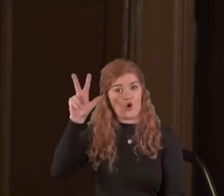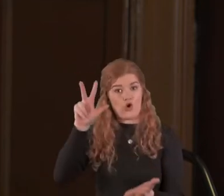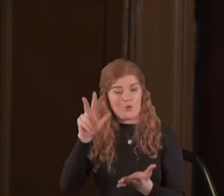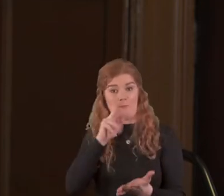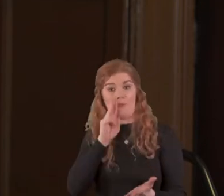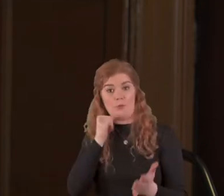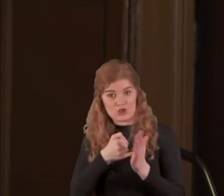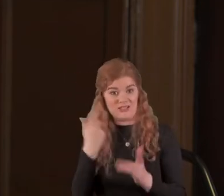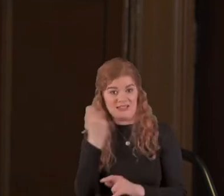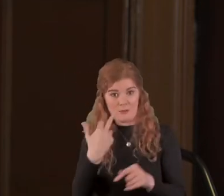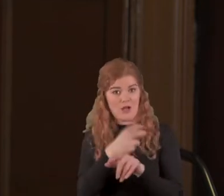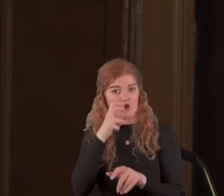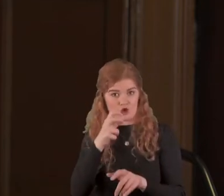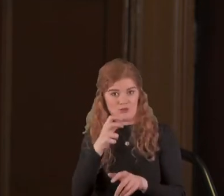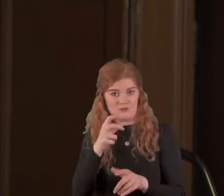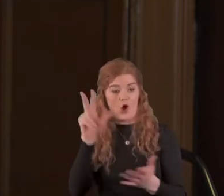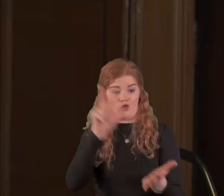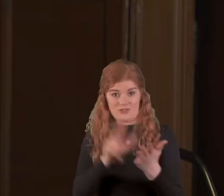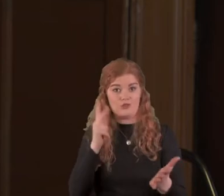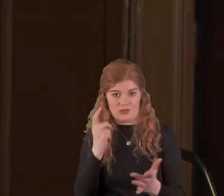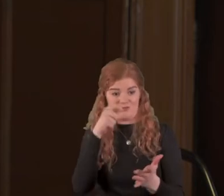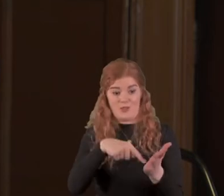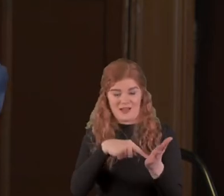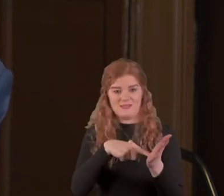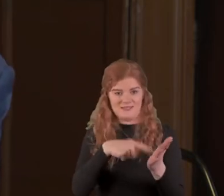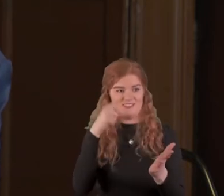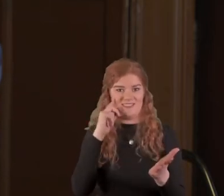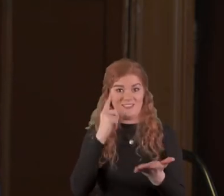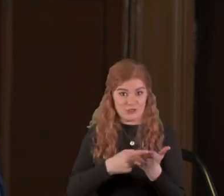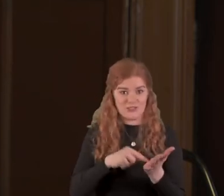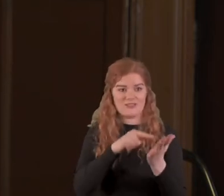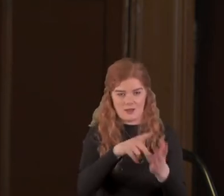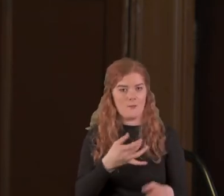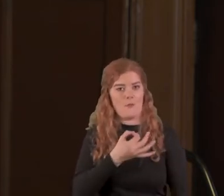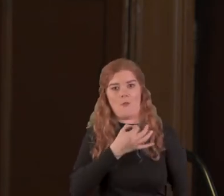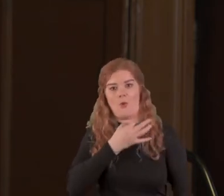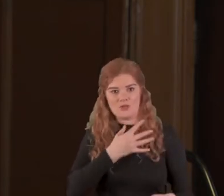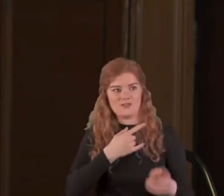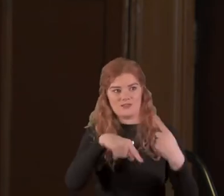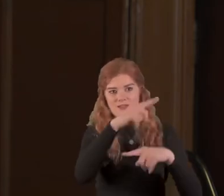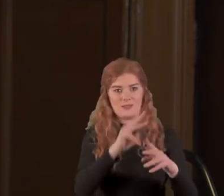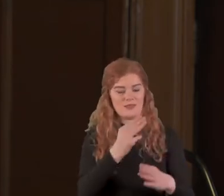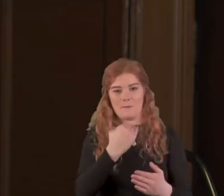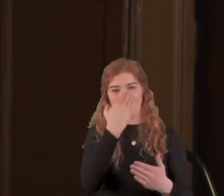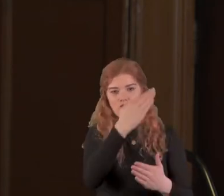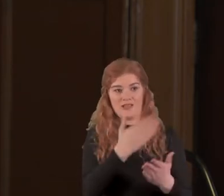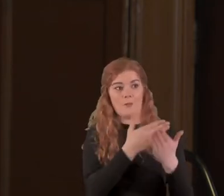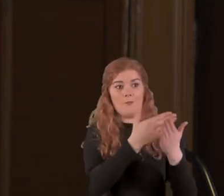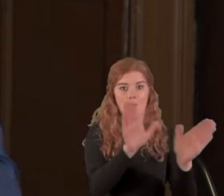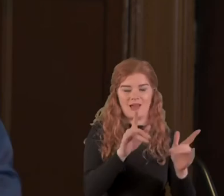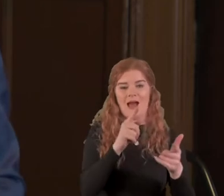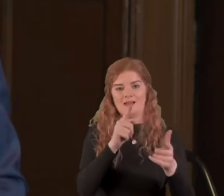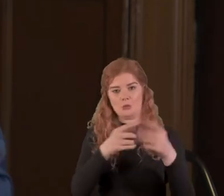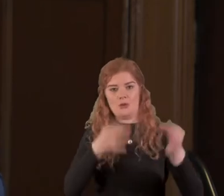Churchill. And it was these reprisals in particular which had poisoned the well of American public and political